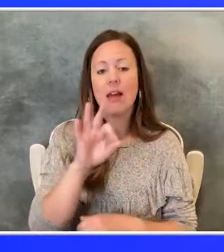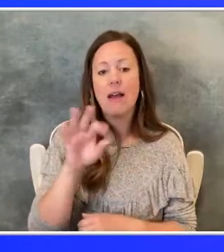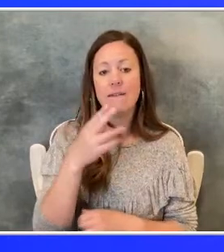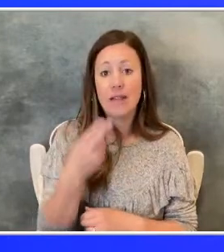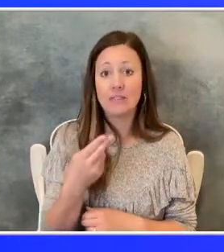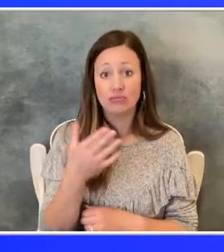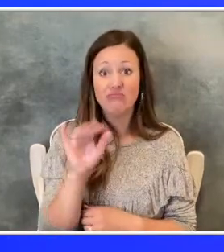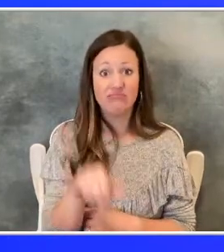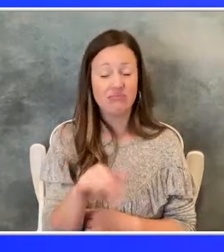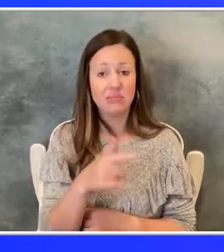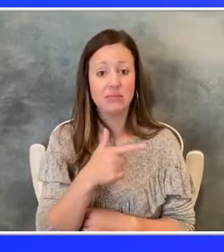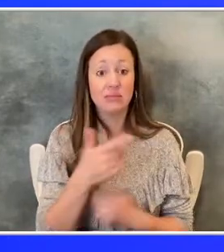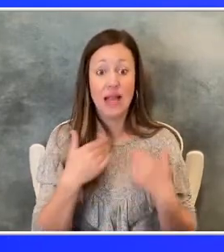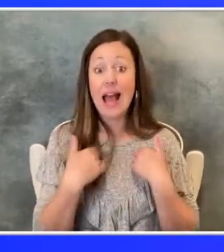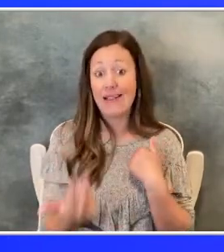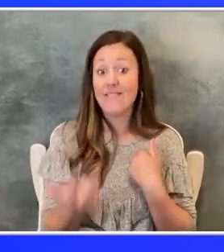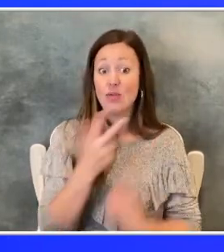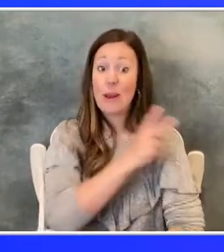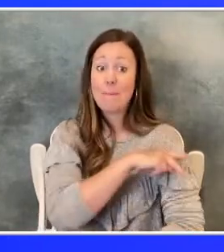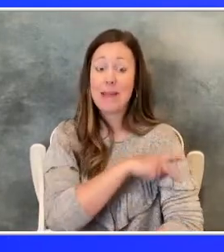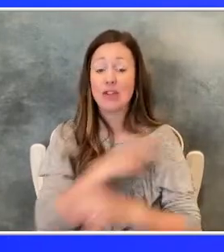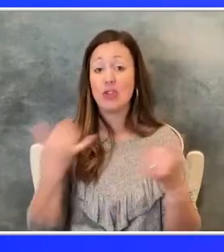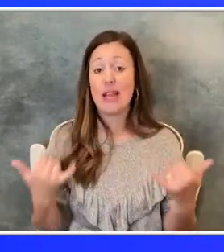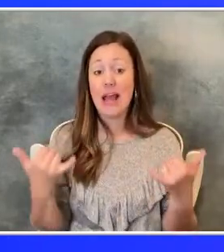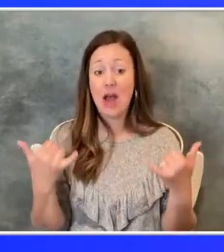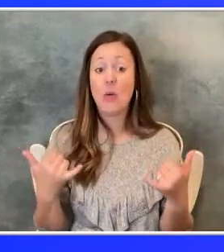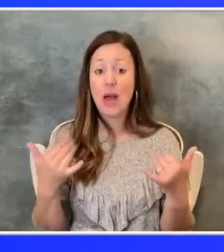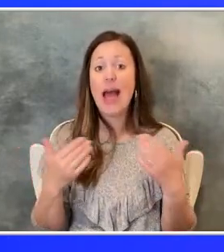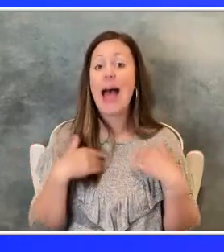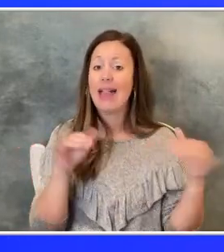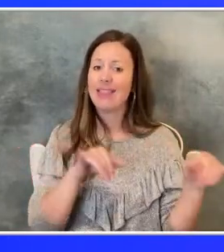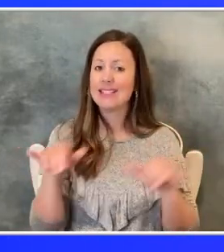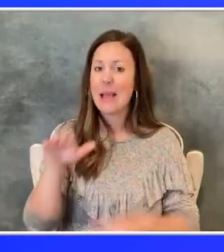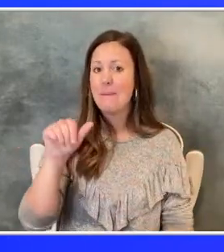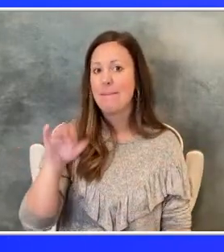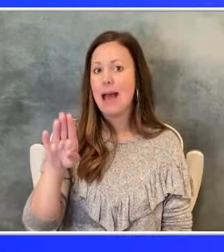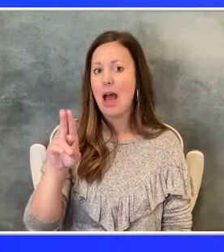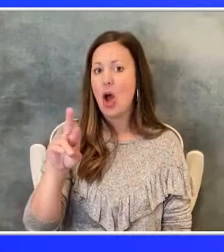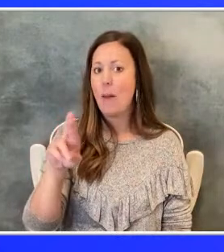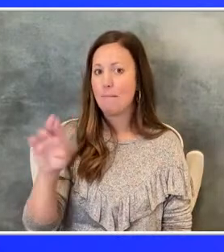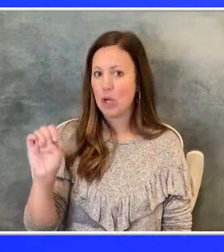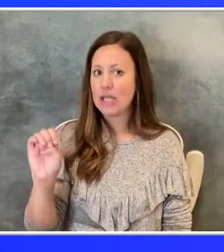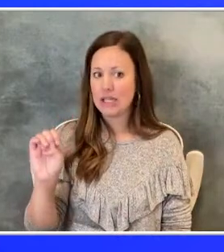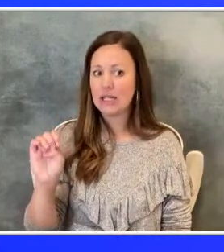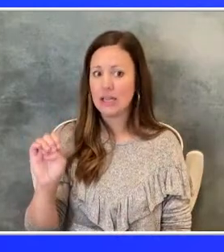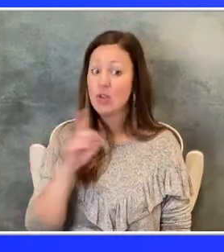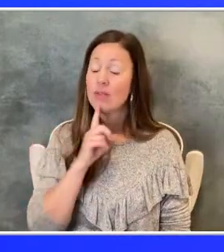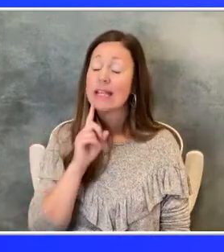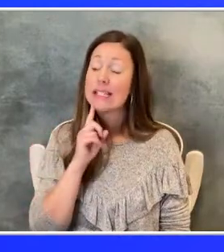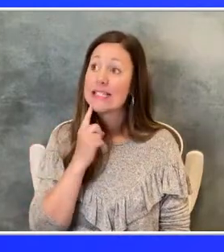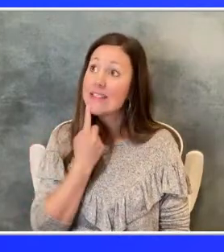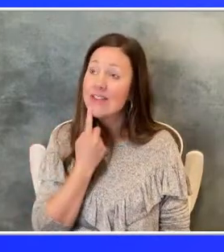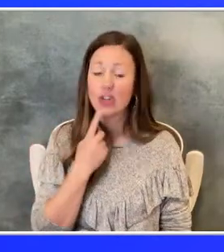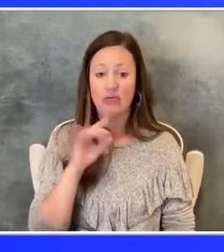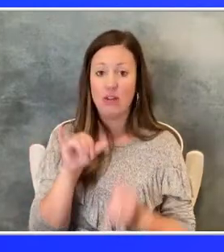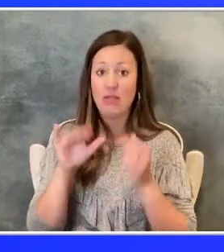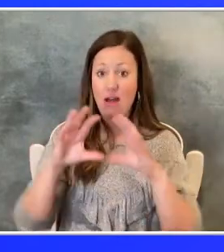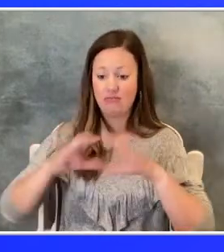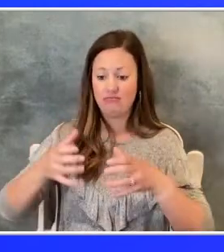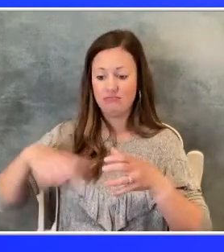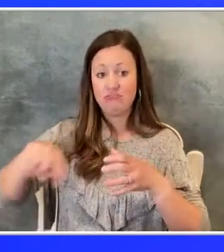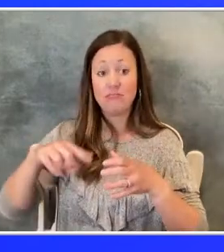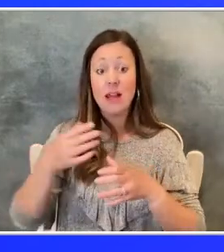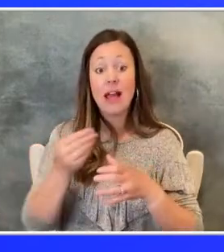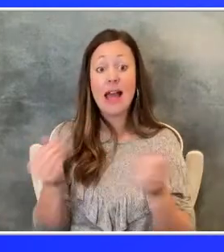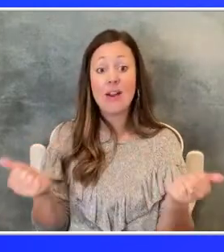have 3 patients who've had what Aubree has in a very severe form, and they all come through